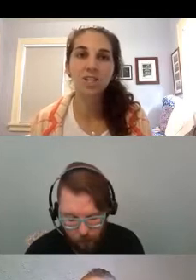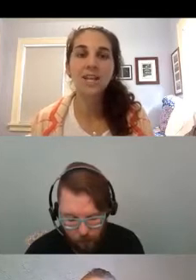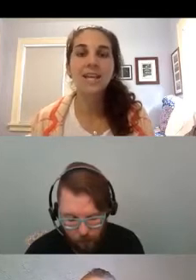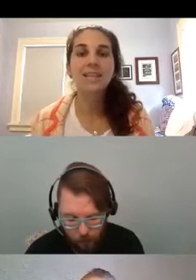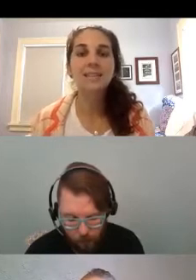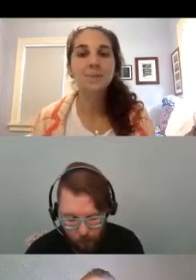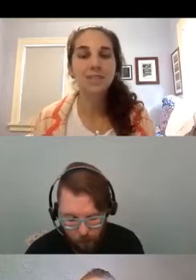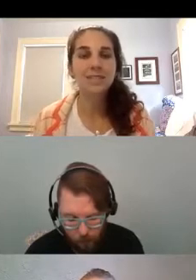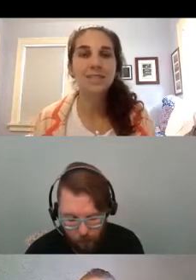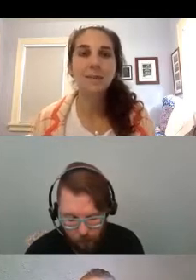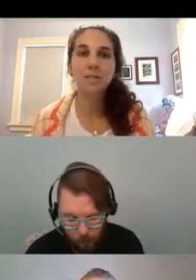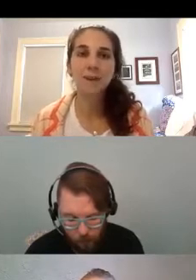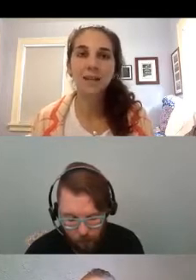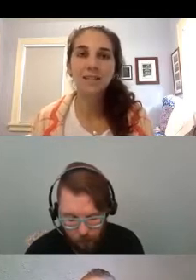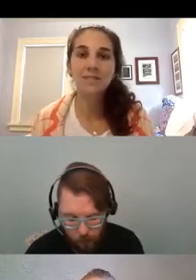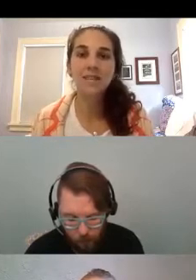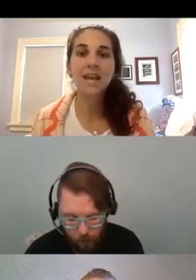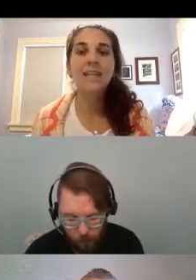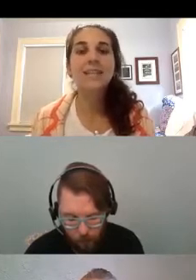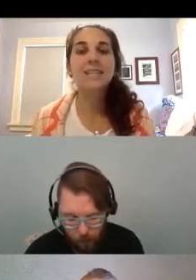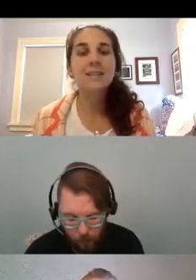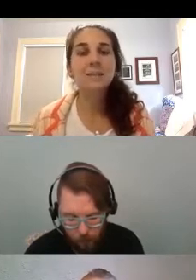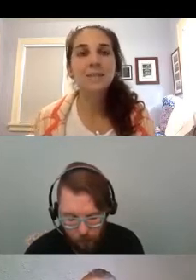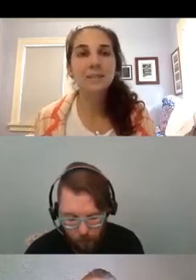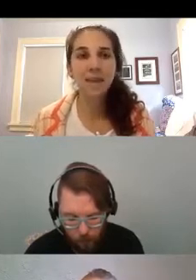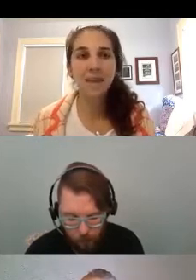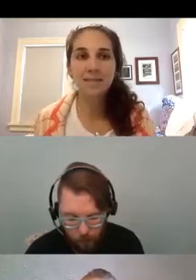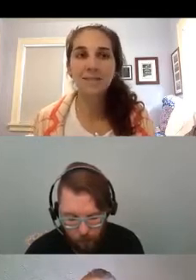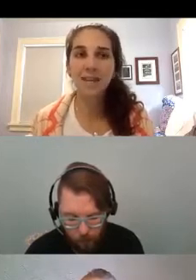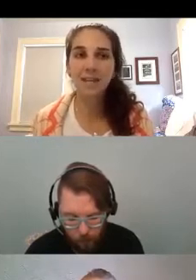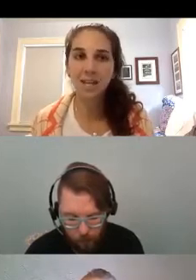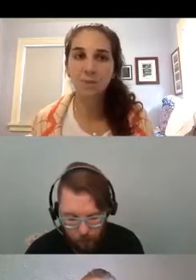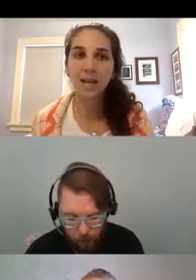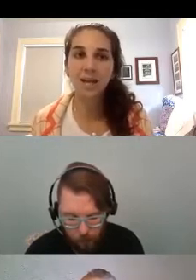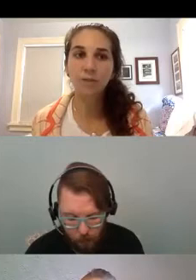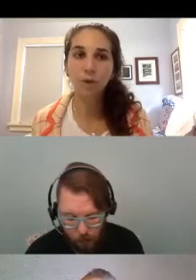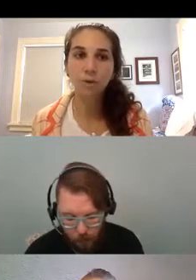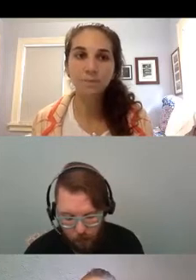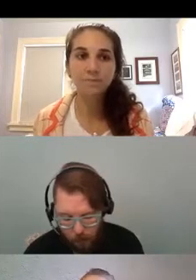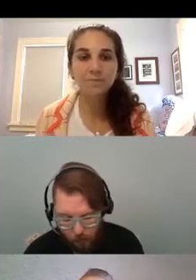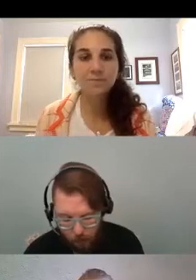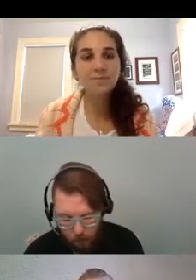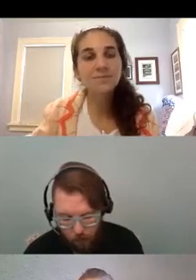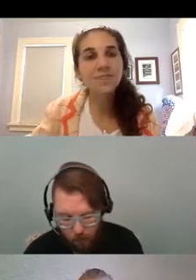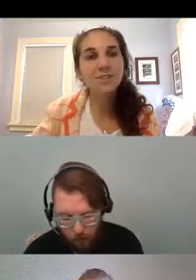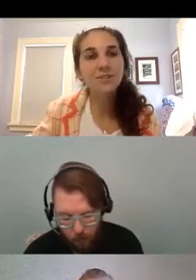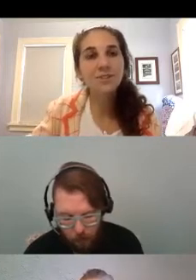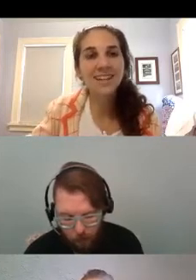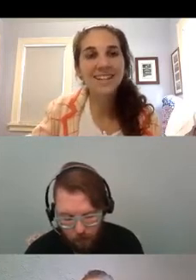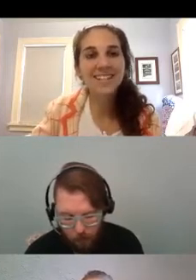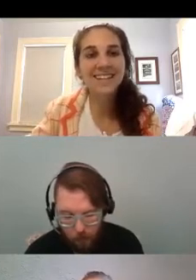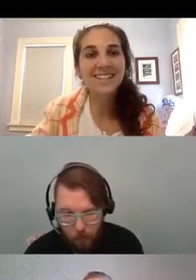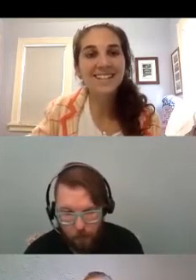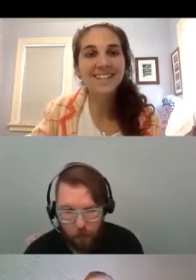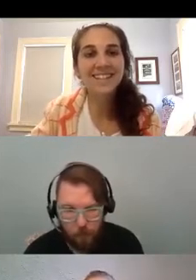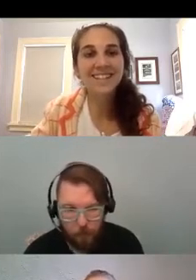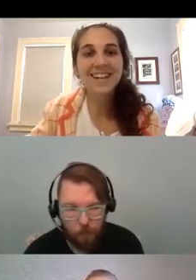knowledge, experiences, and perspectives, yet still meet the demands of that engagement guide role. You can go to the